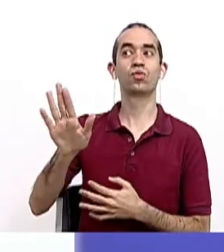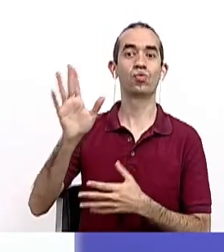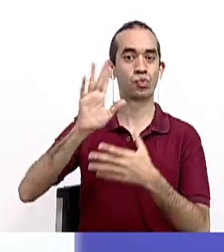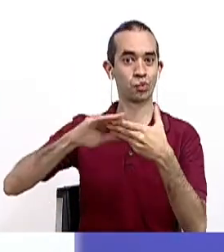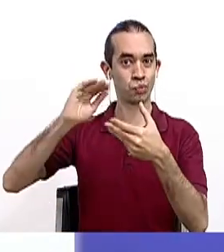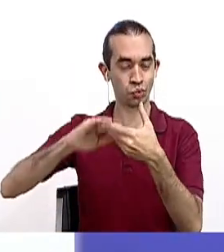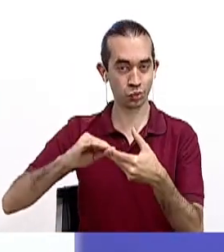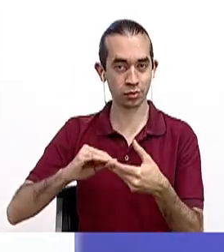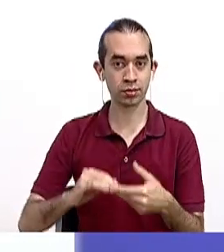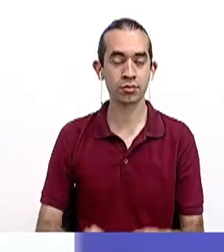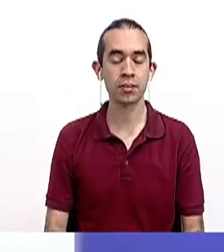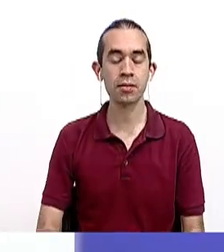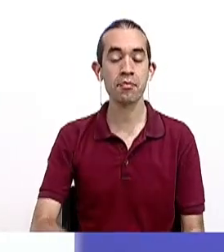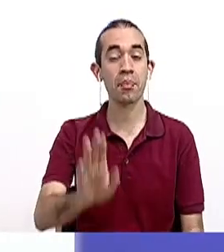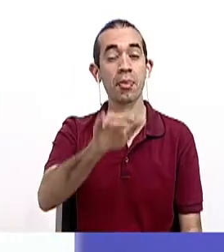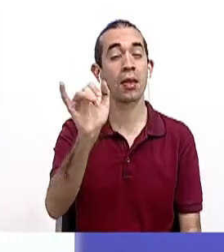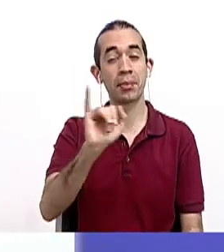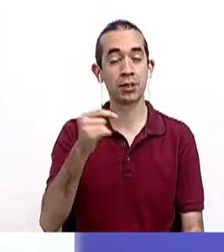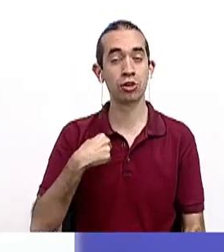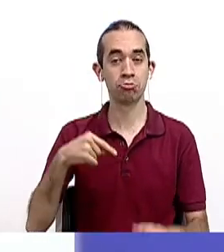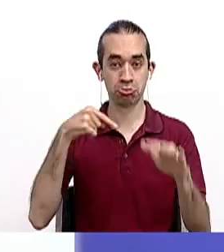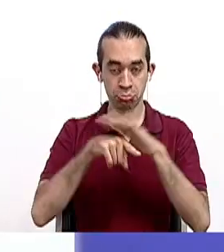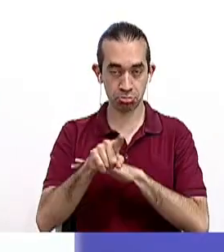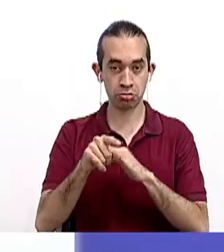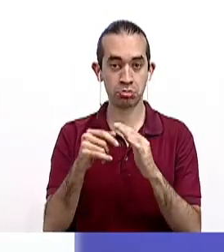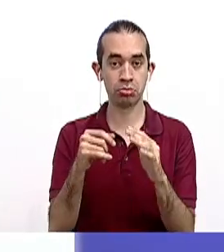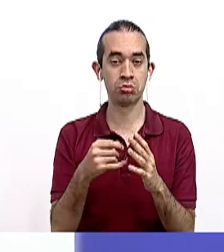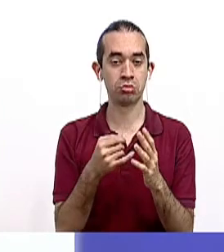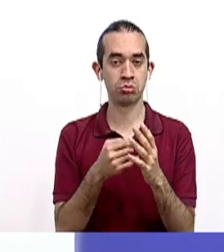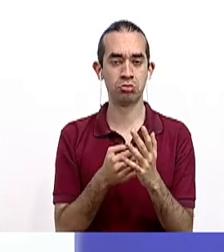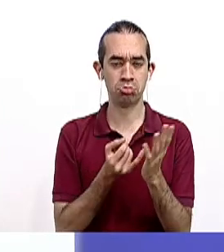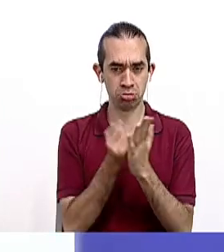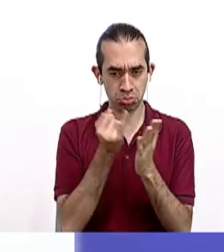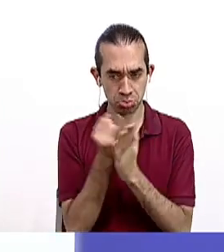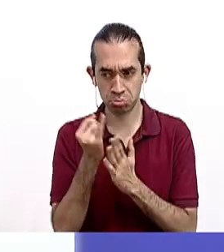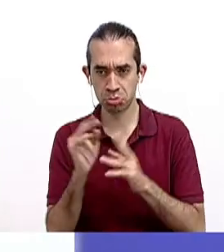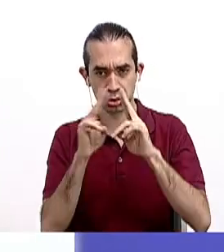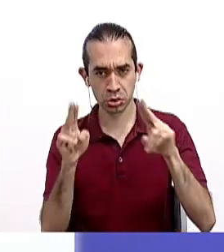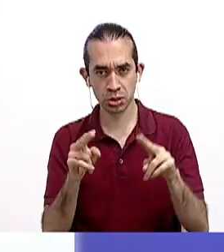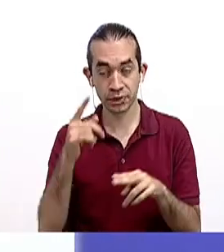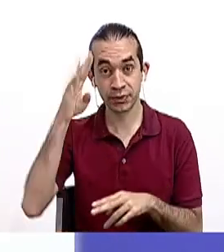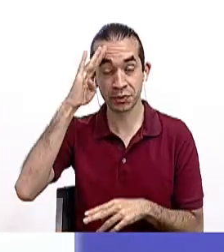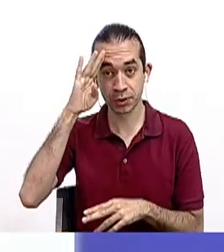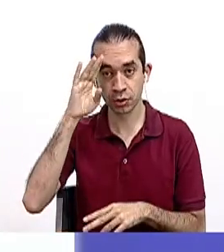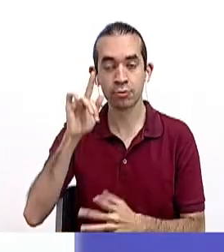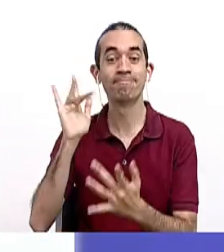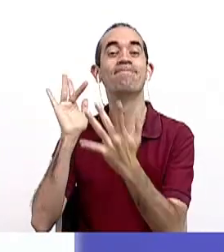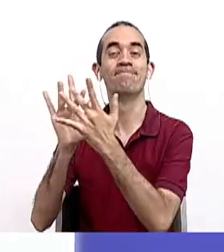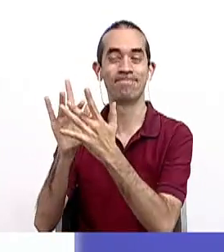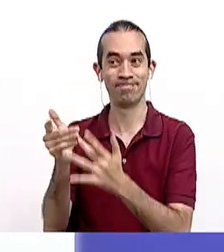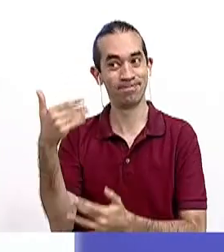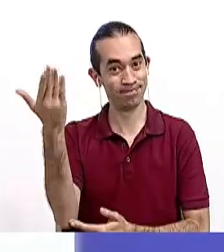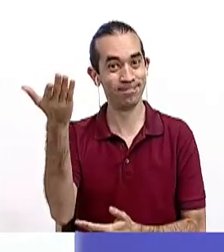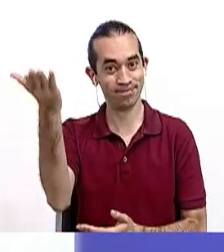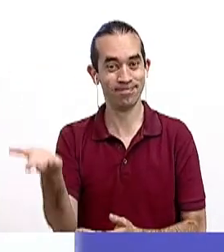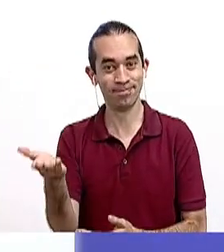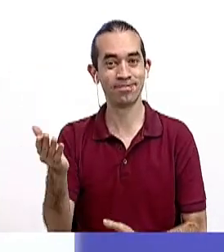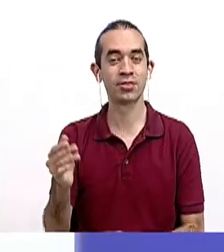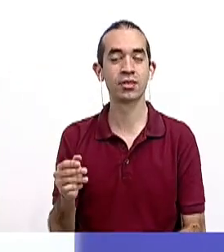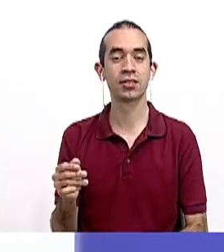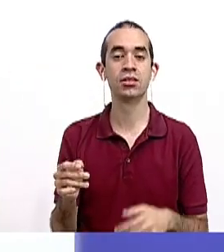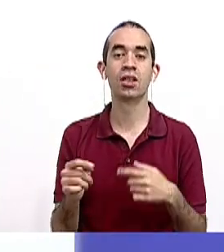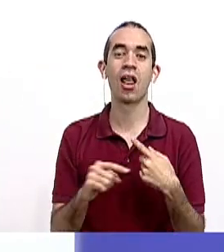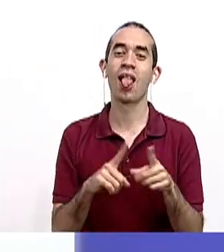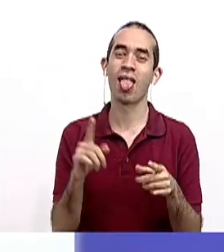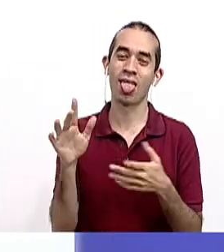story. Also, I went online, I looked in Facebook, and I contacted Miss Kaufman. Unfortunately, she was a little